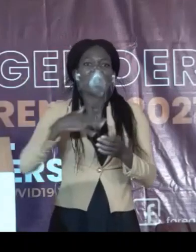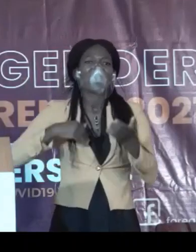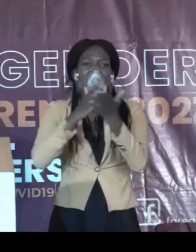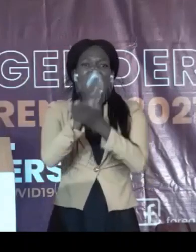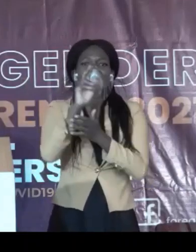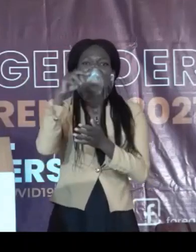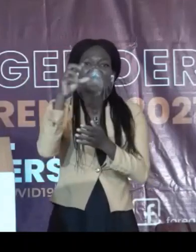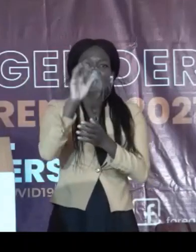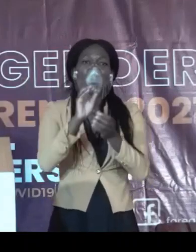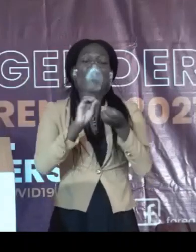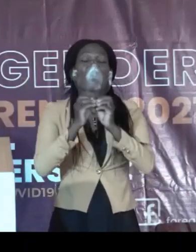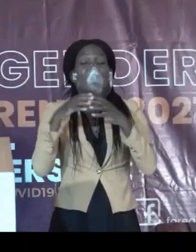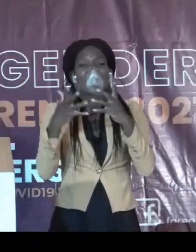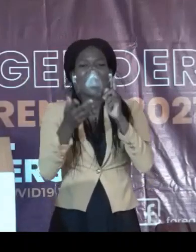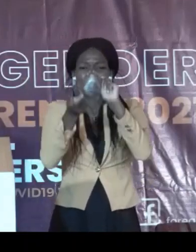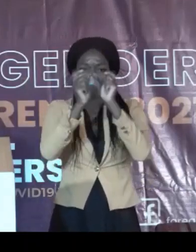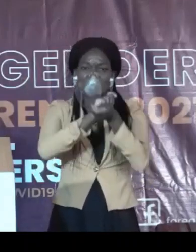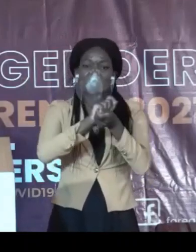norm?